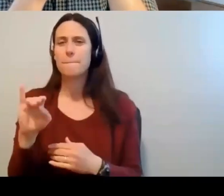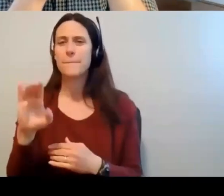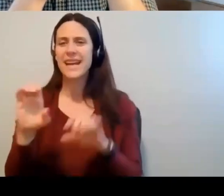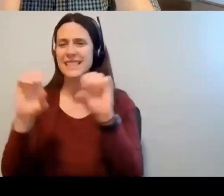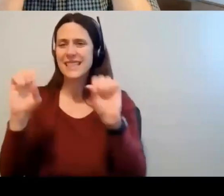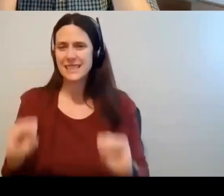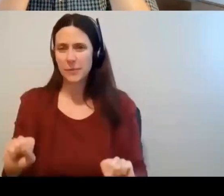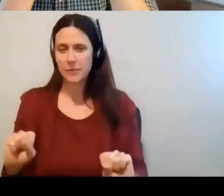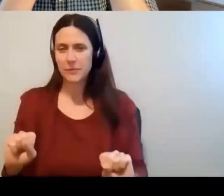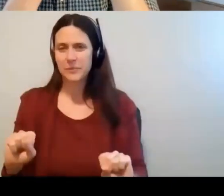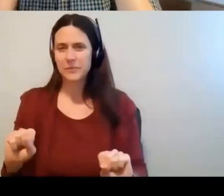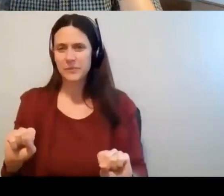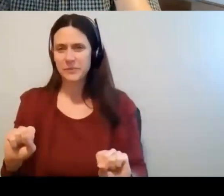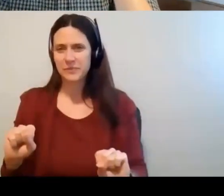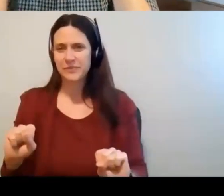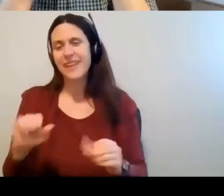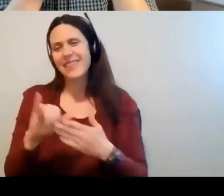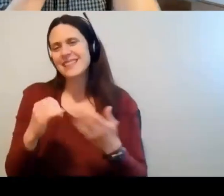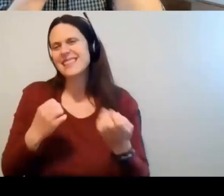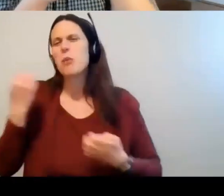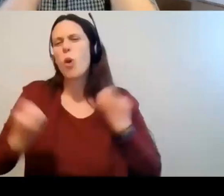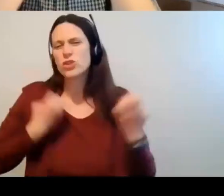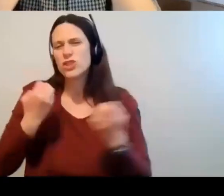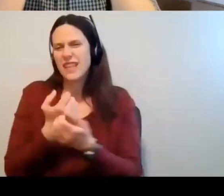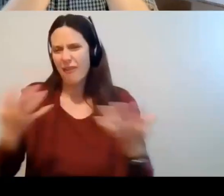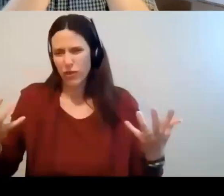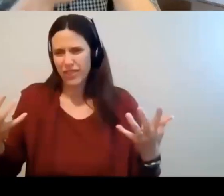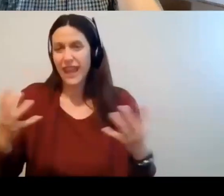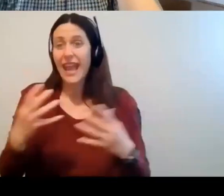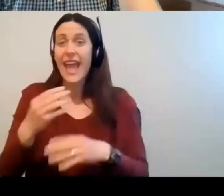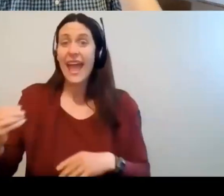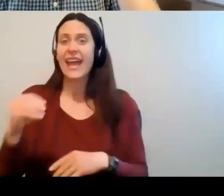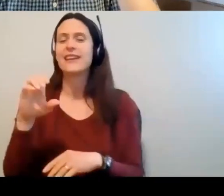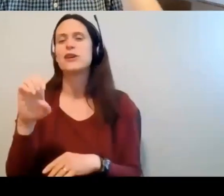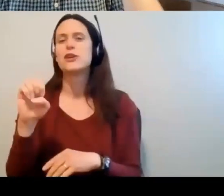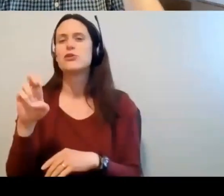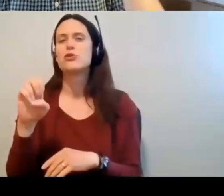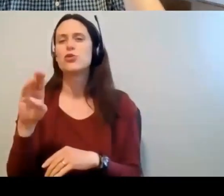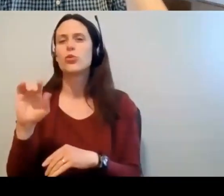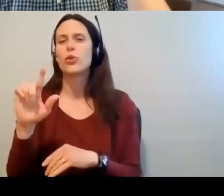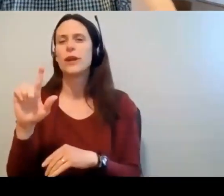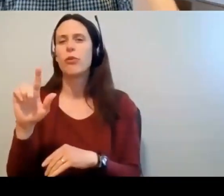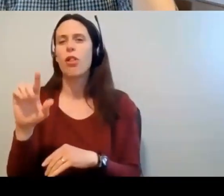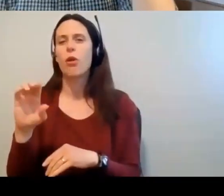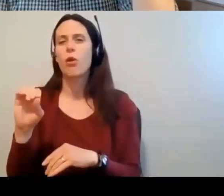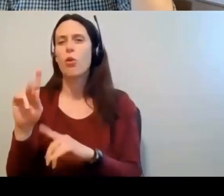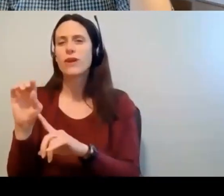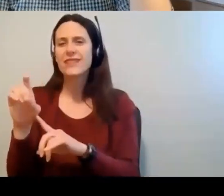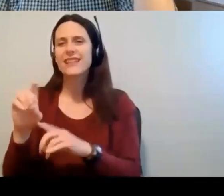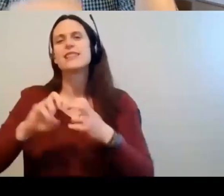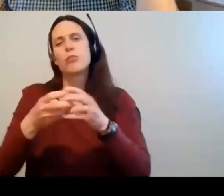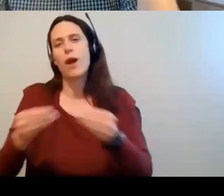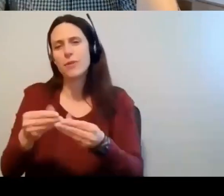is the emotional center of our brain, all of our emotions. And our cerebral cortex is how we problem solve